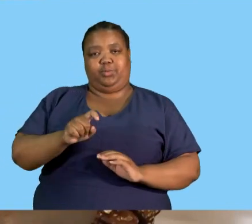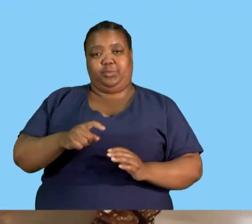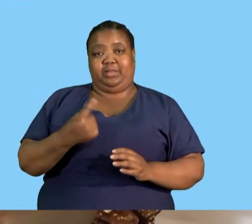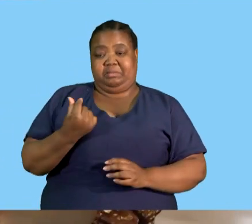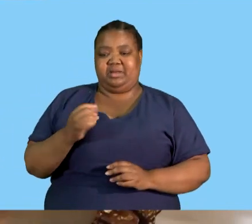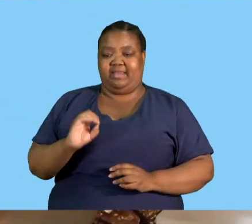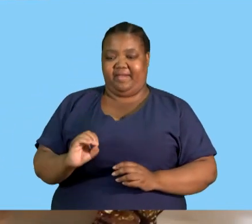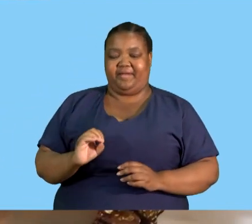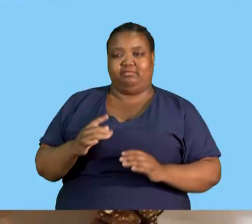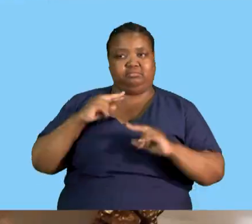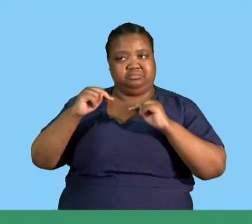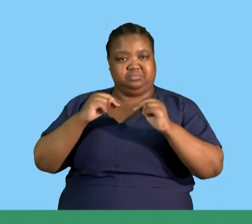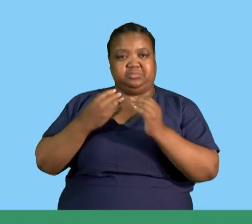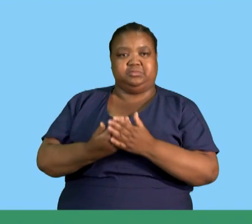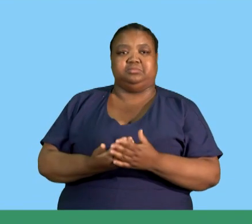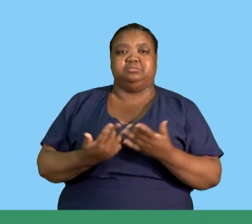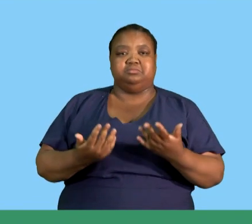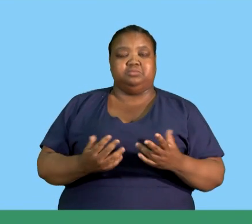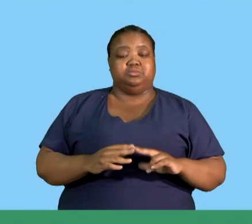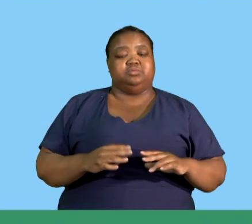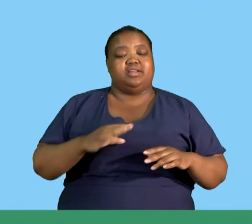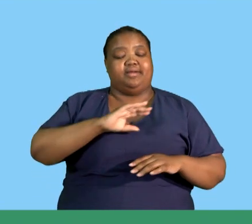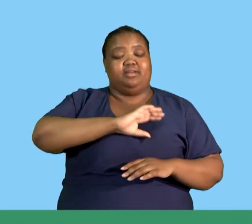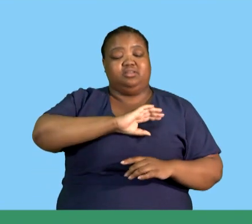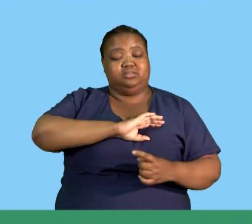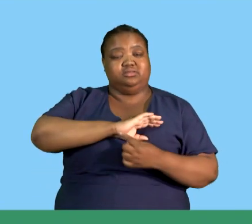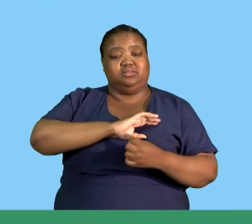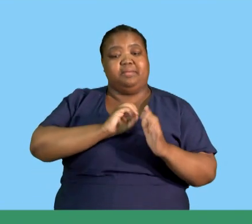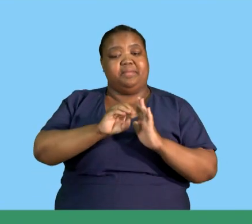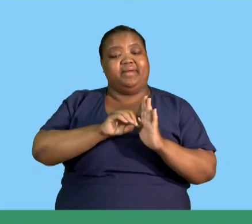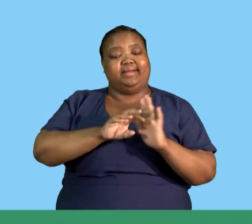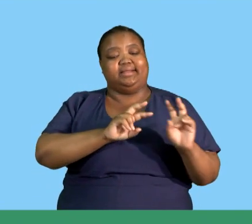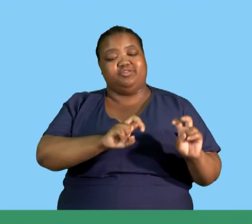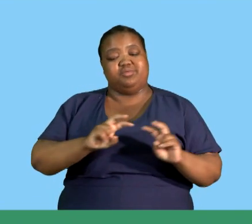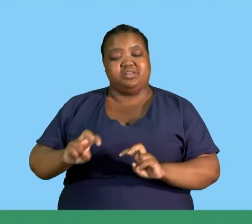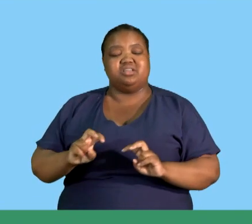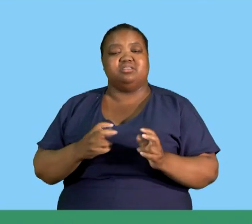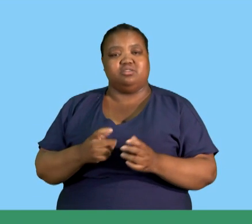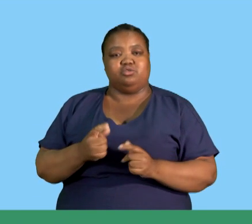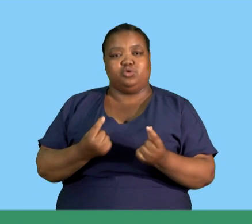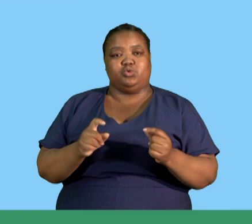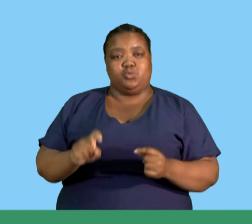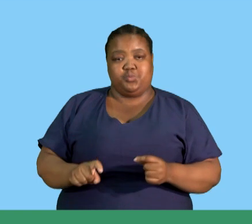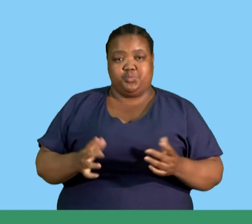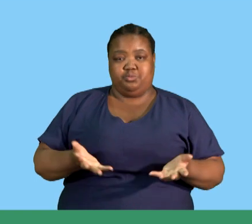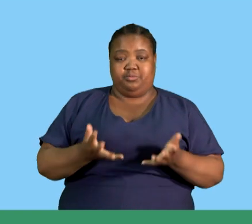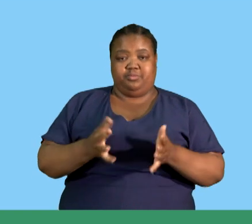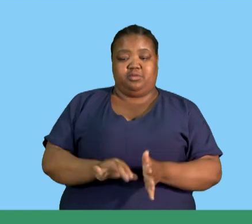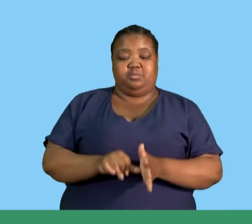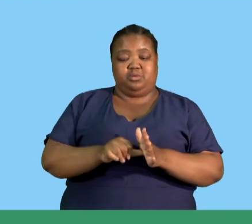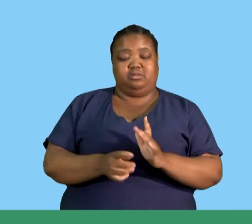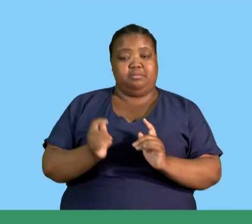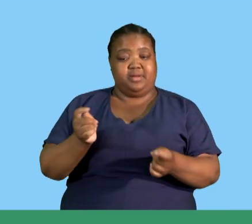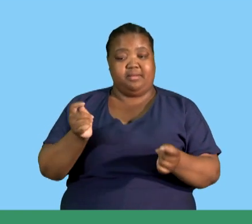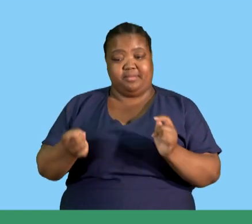for them. Right. So conduct market research to gather more information about the buyers, and then determine the number